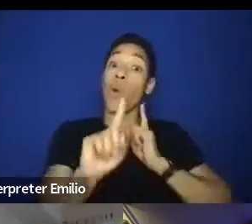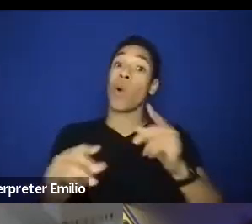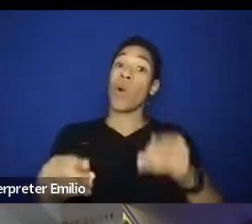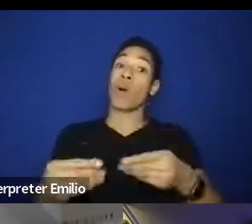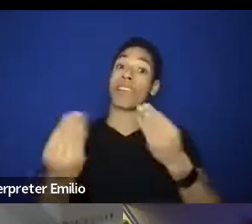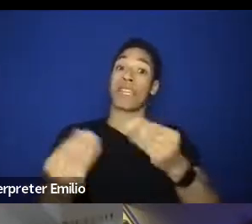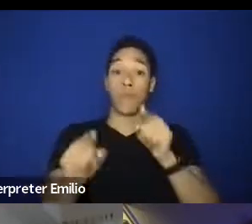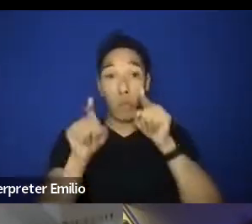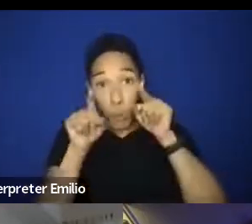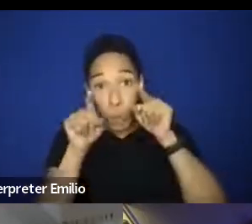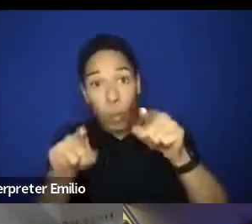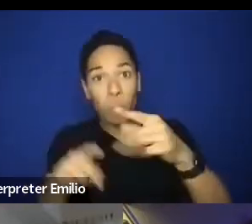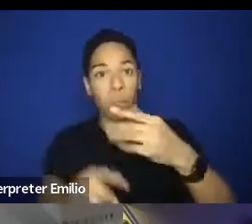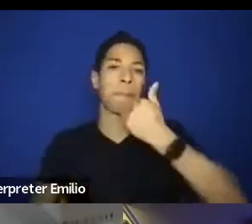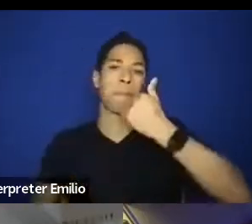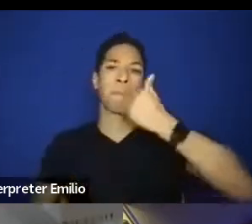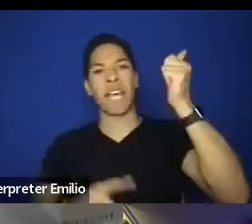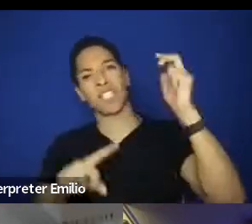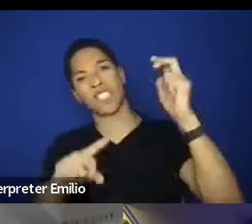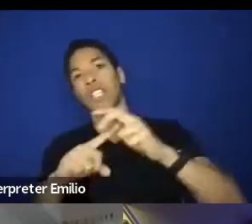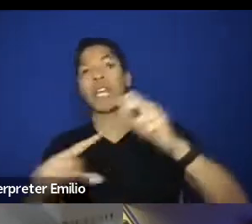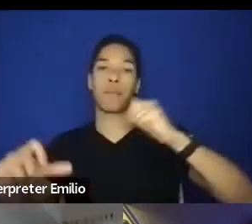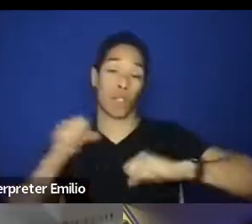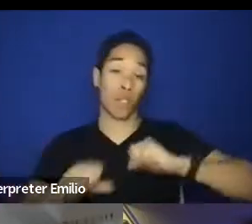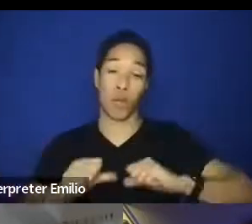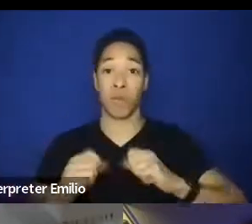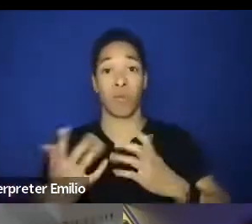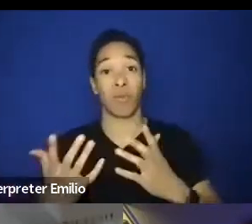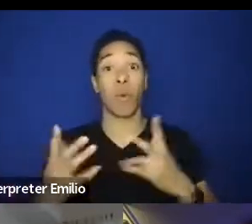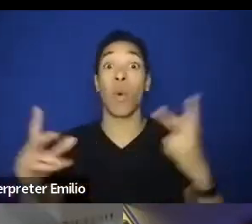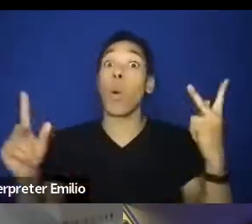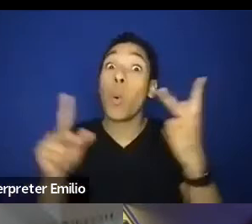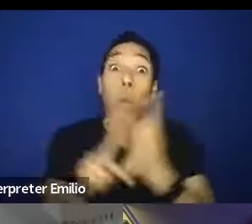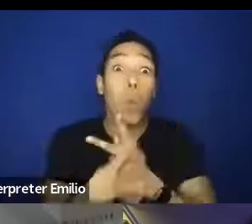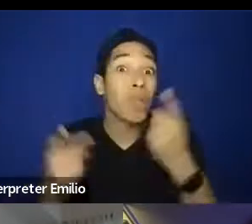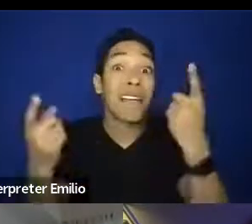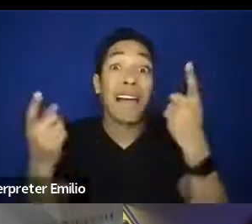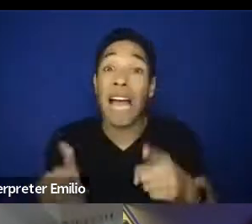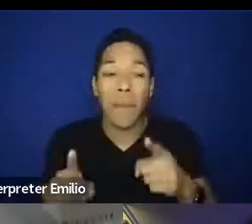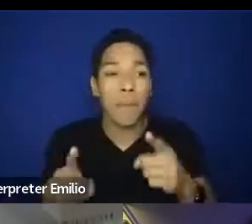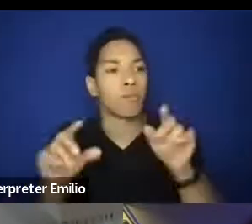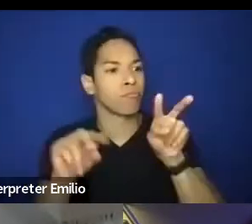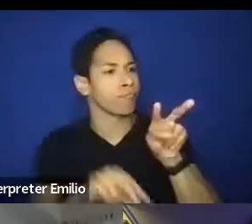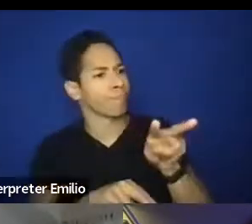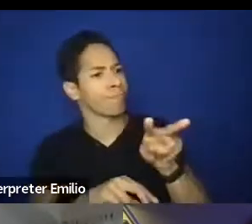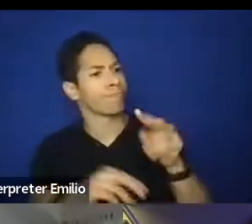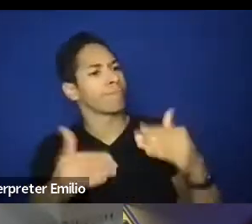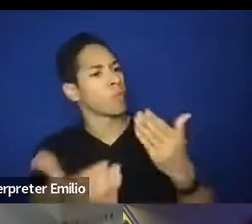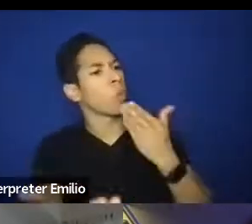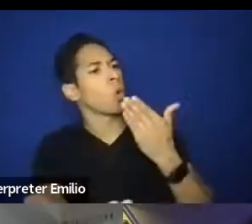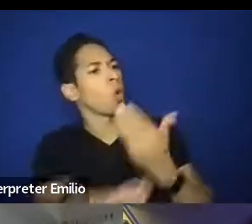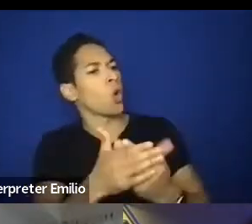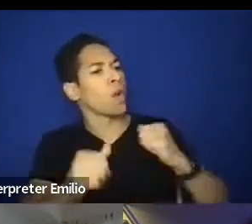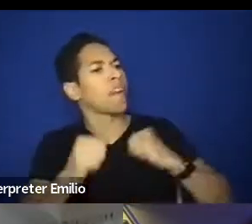they possibly can. Because the last thing you want when someone's casting is like, great, they're a fabulous actor,